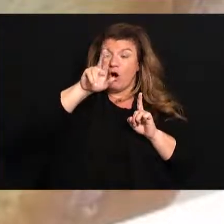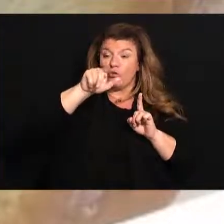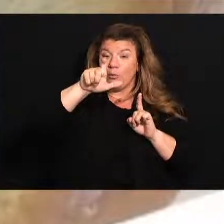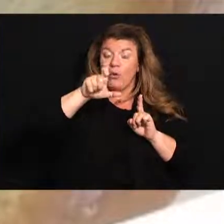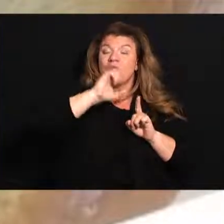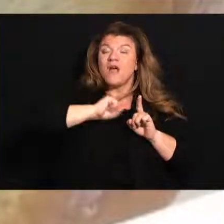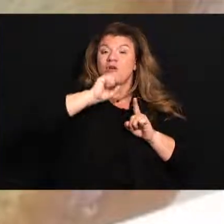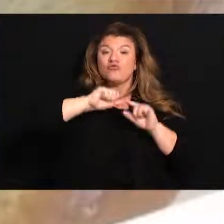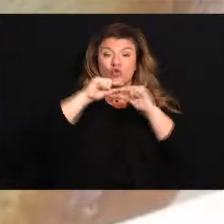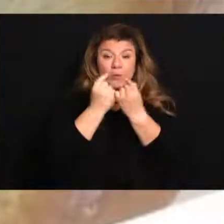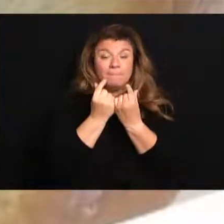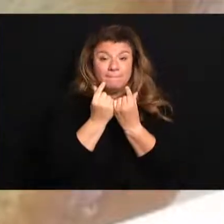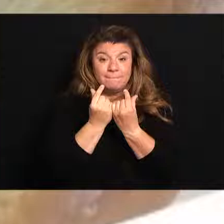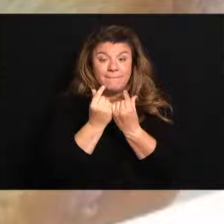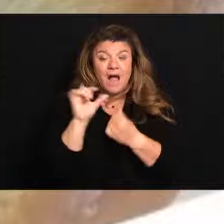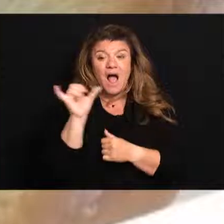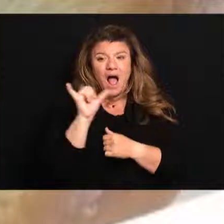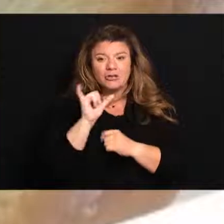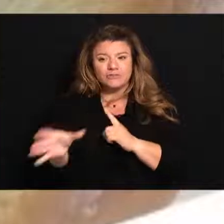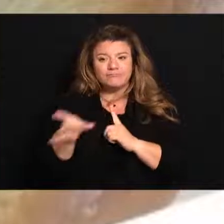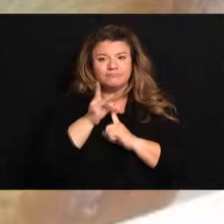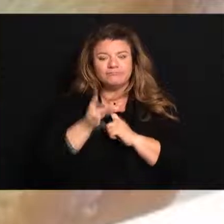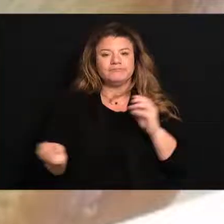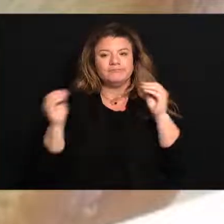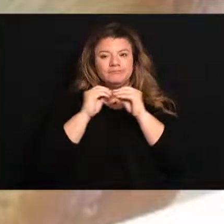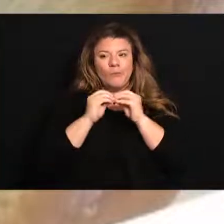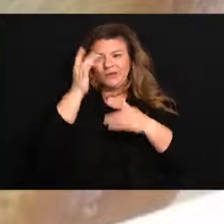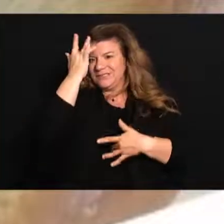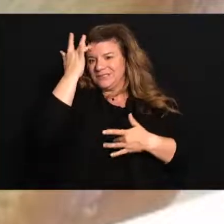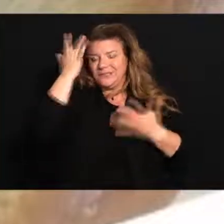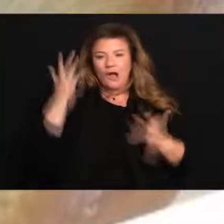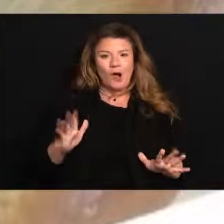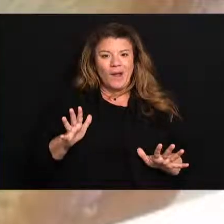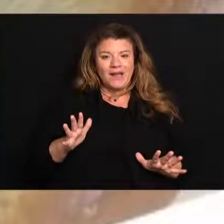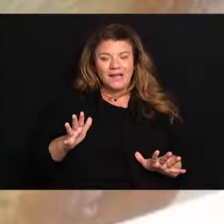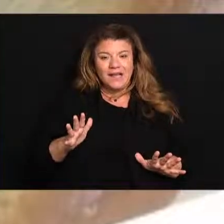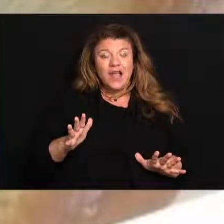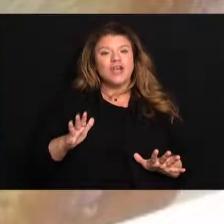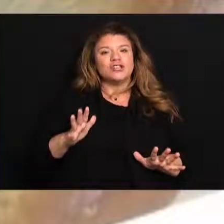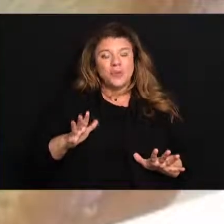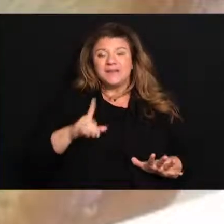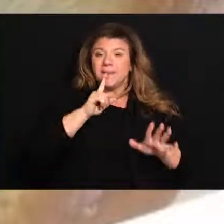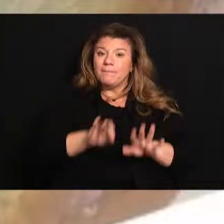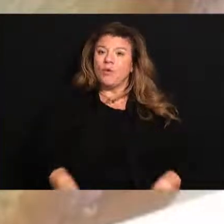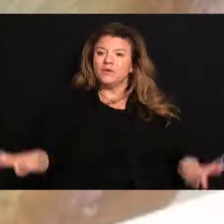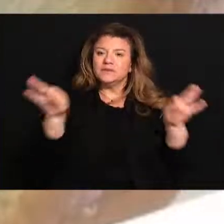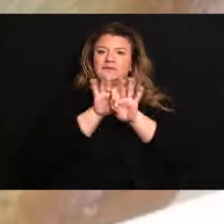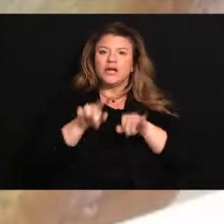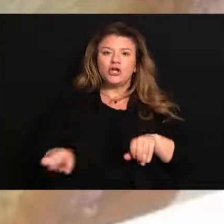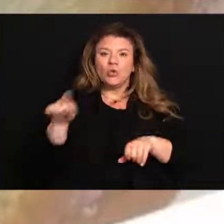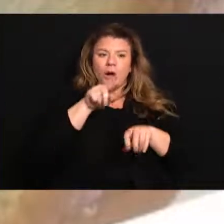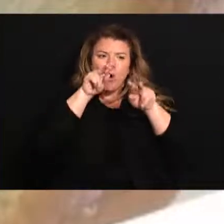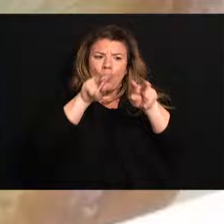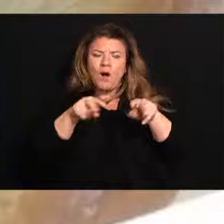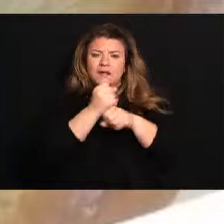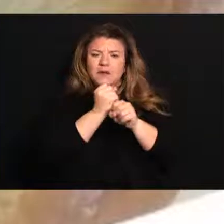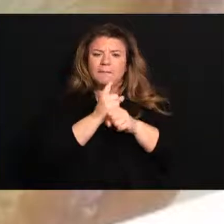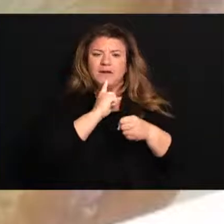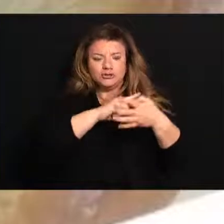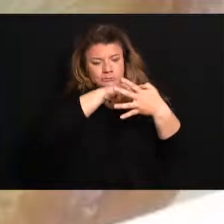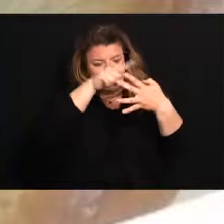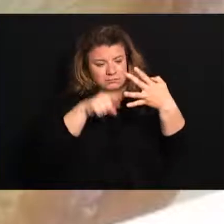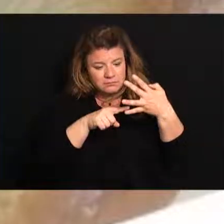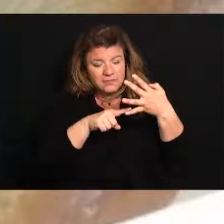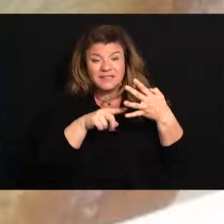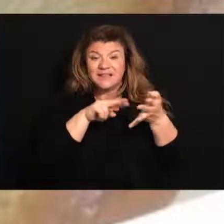immunocompromised, that you please stay up to date with your vaccines. And we mean that if you haven't had the primary series,